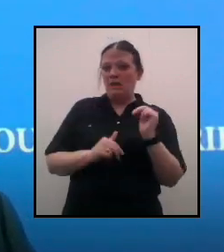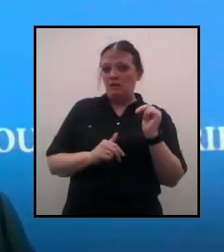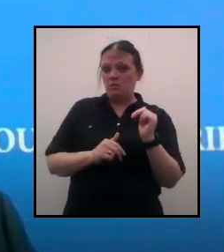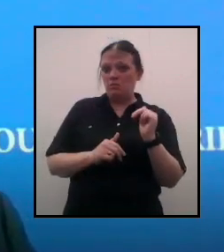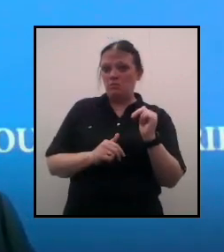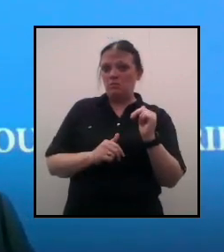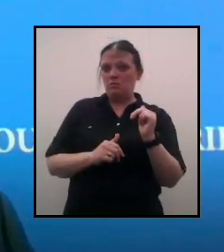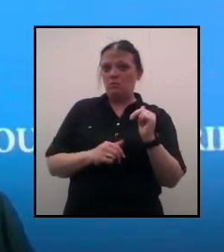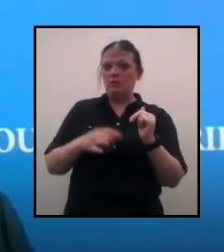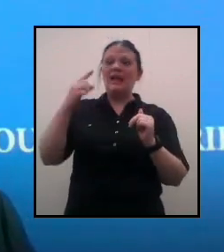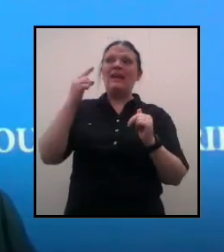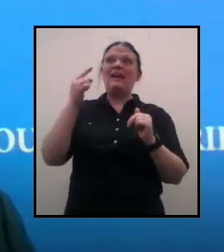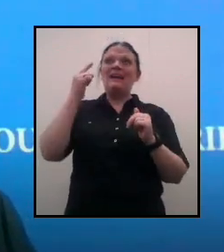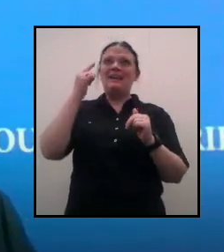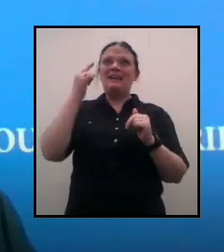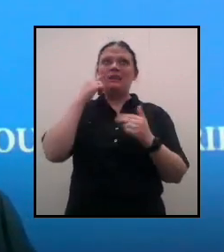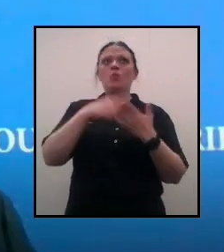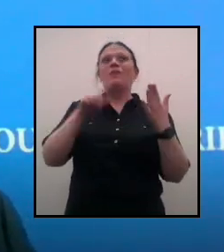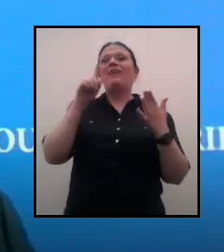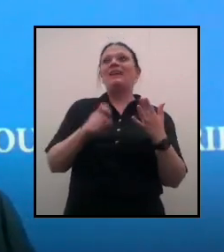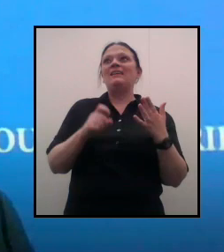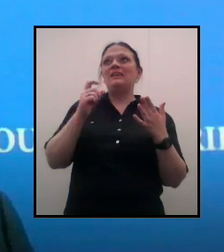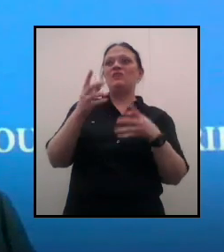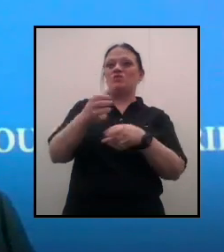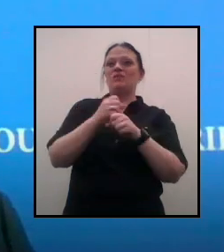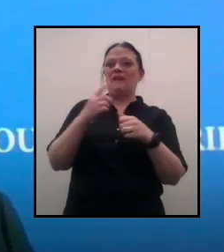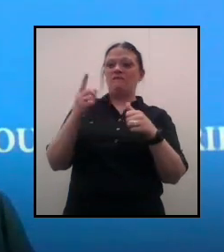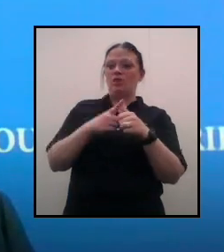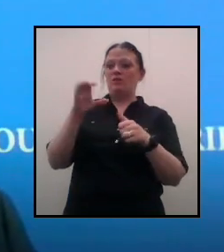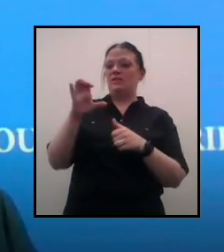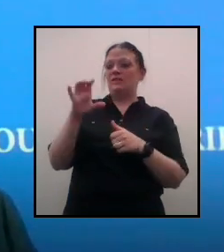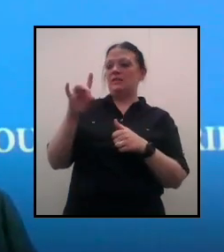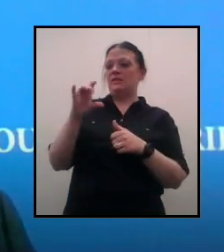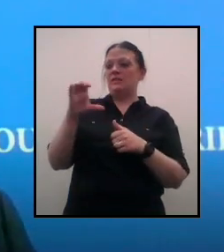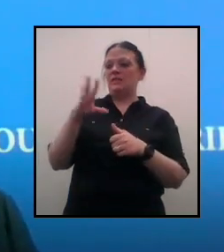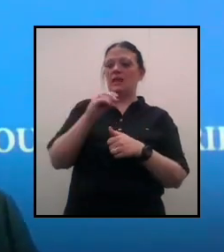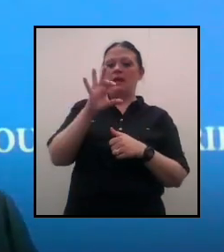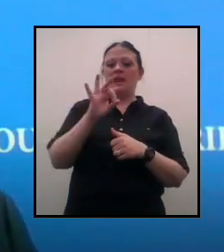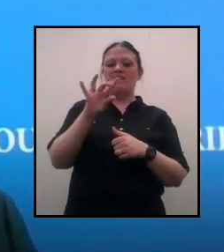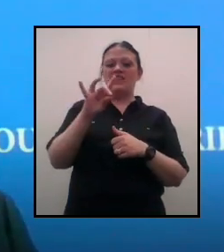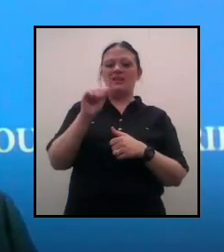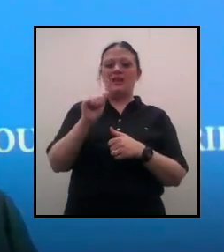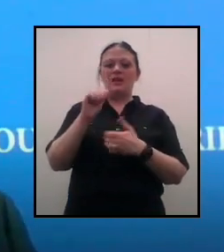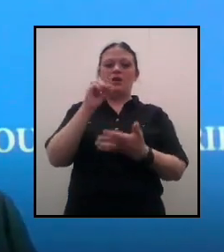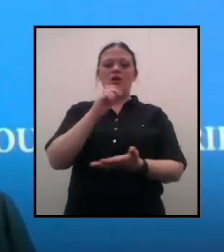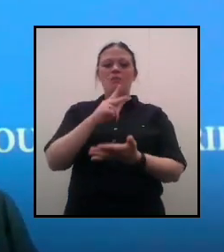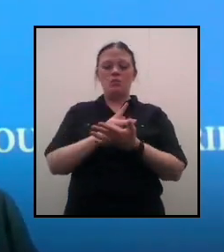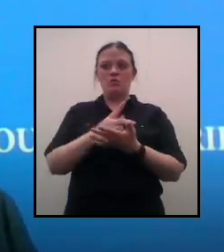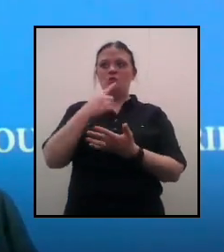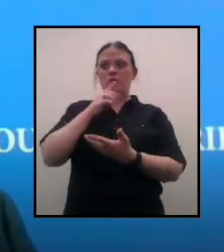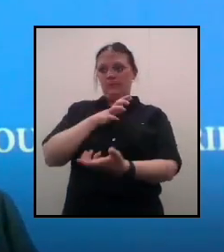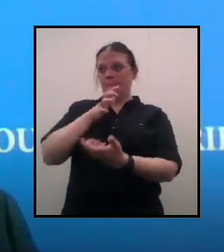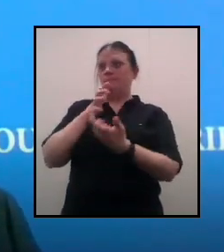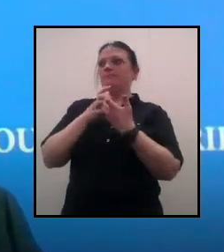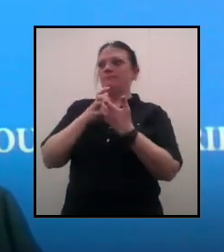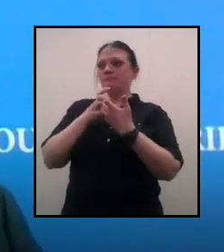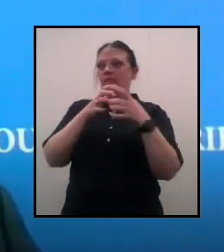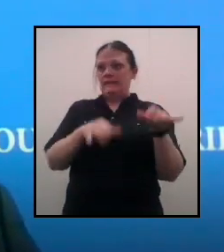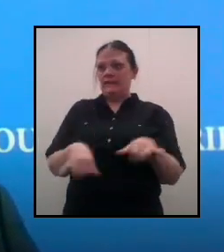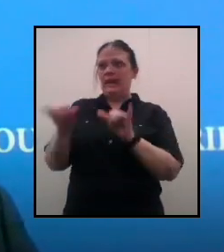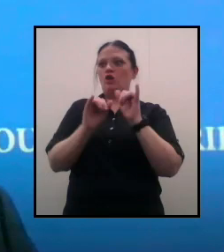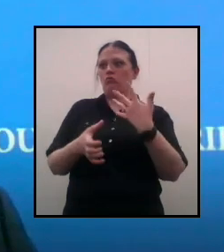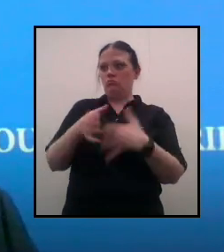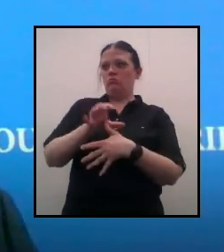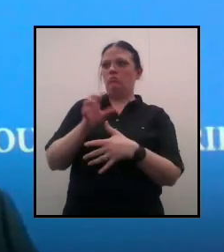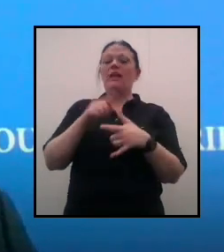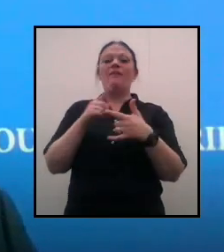think the thing they need to get is FDA approval and CDC approval to say that their masks are meeting the standard, which will then allow